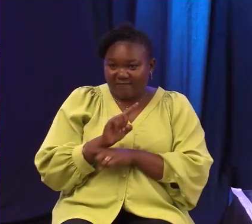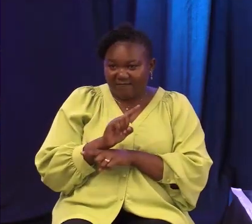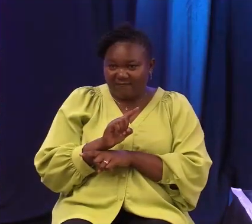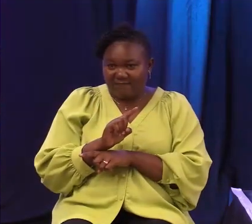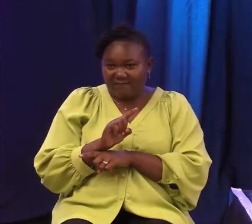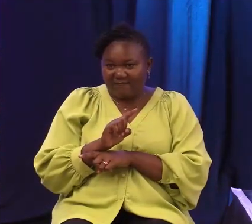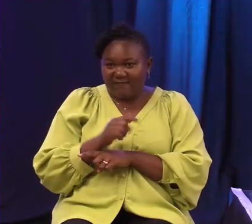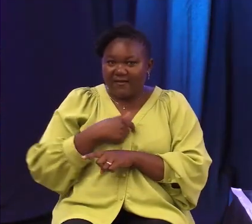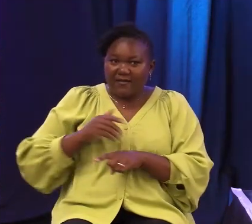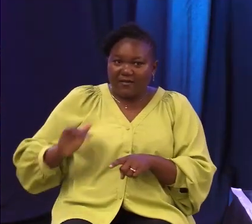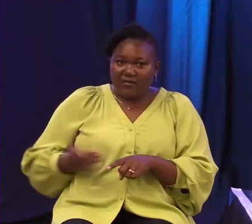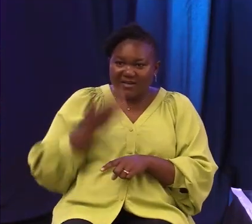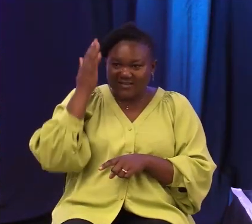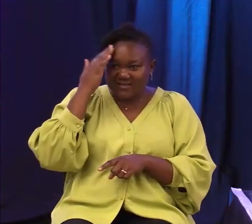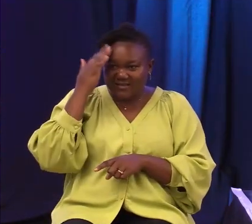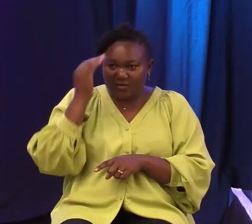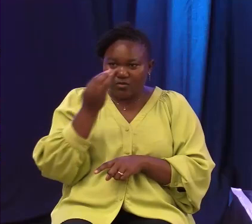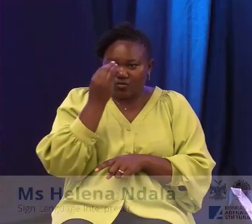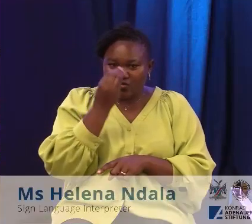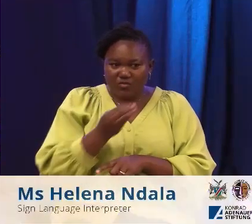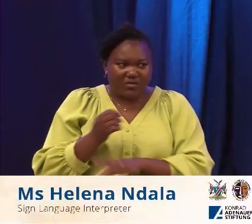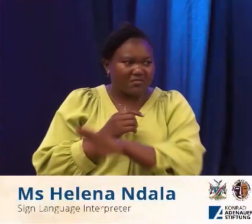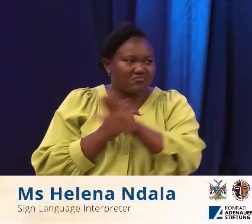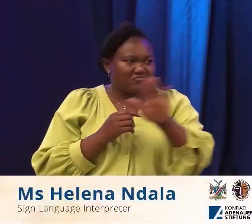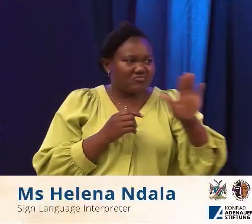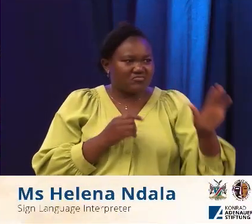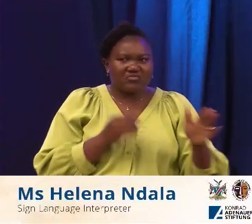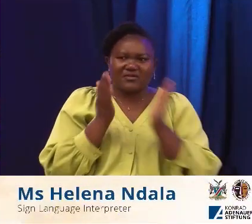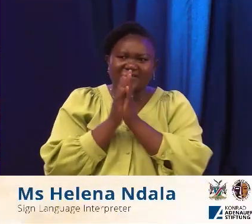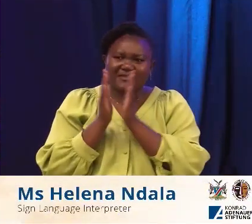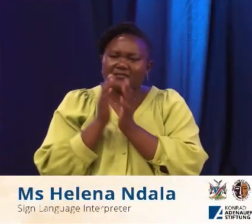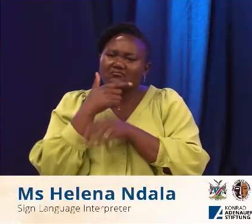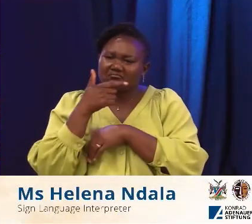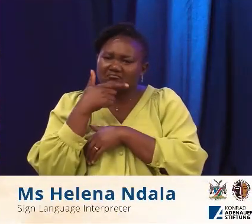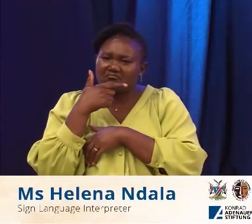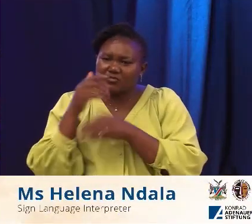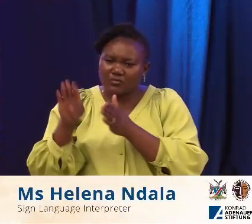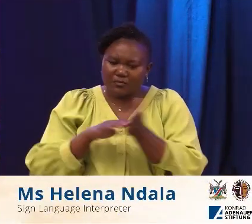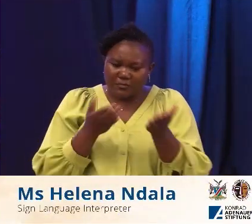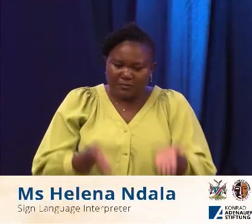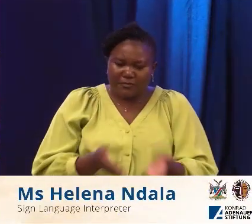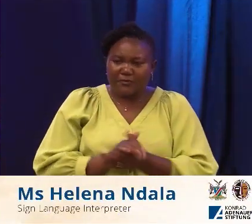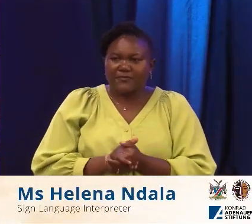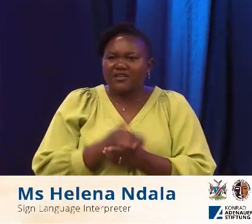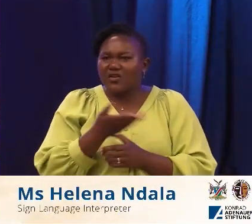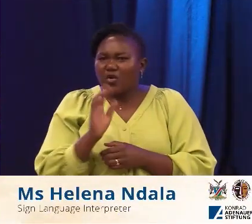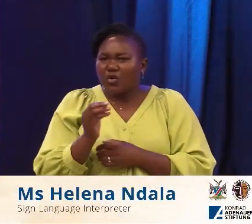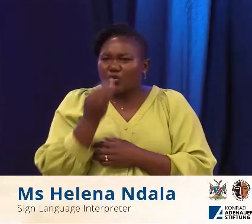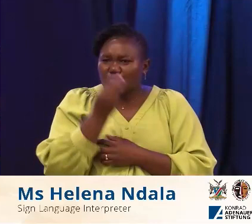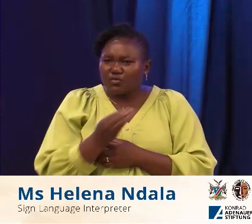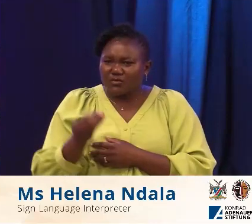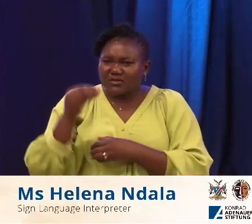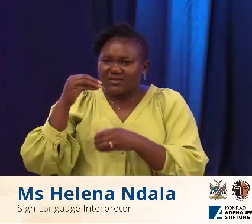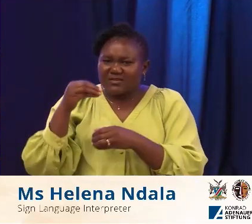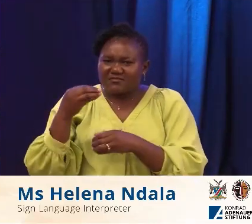to acknowledge the children in the room to say thank you for your presence, and also all of the children in their